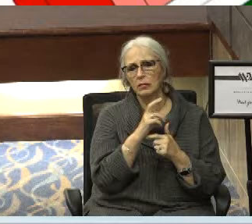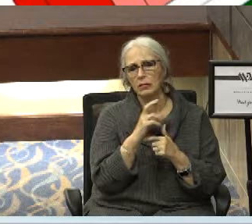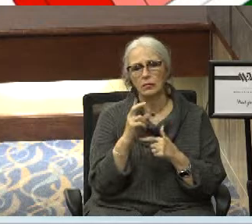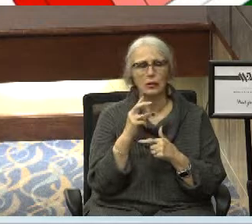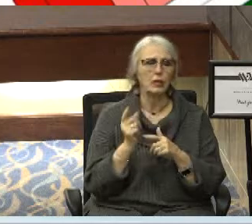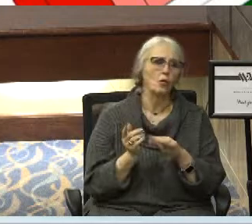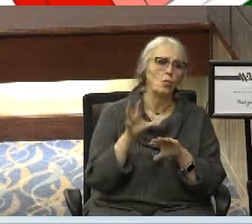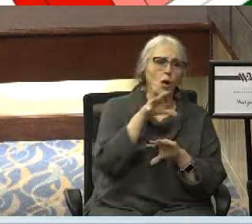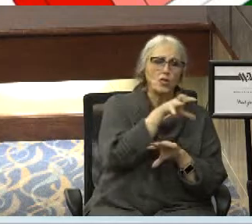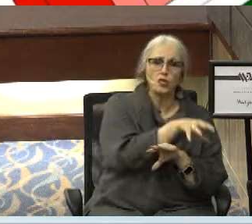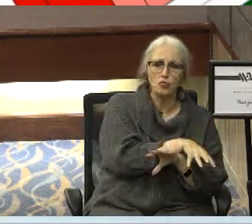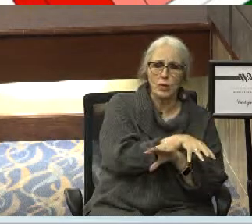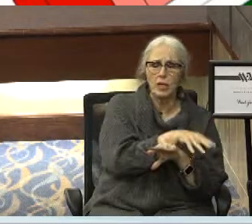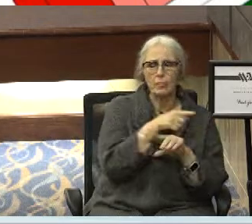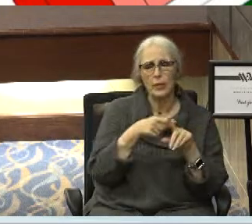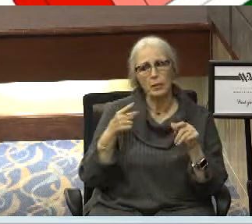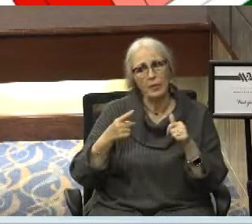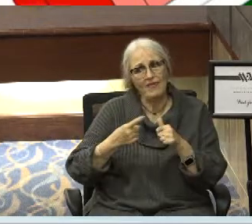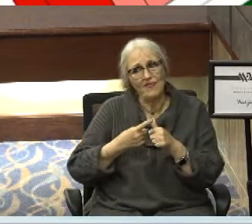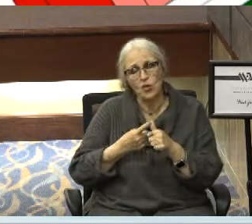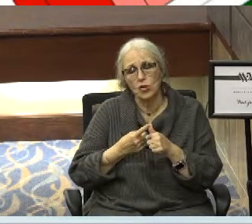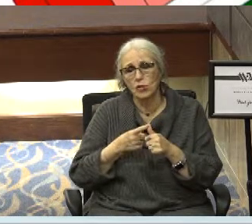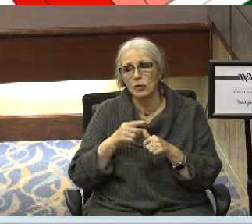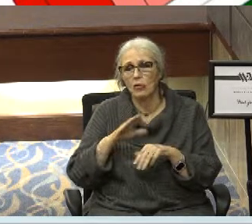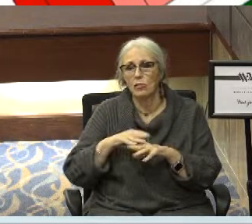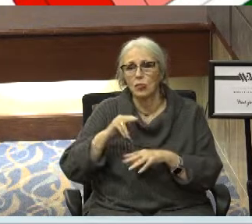of the first property rezoned on the north side of